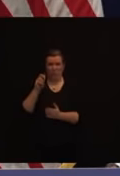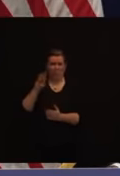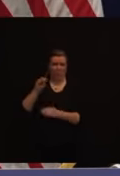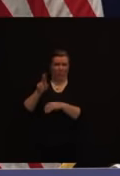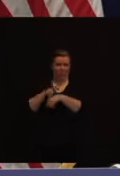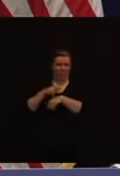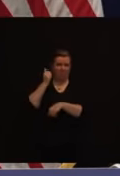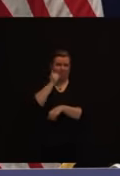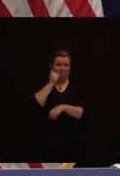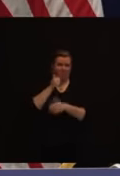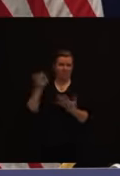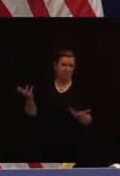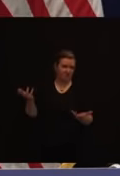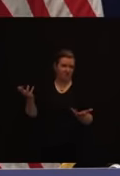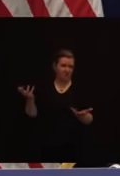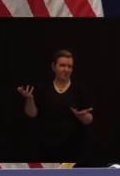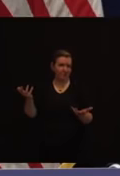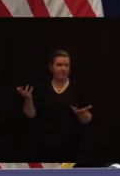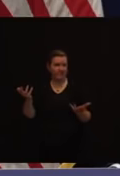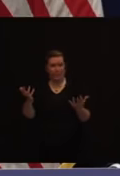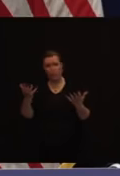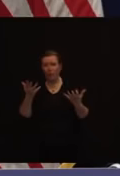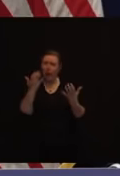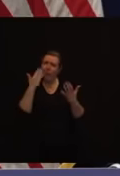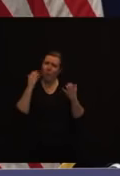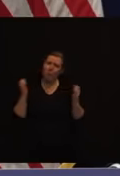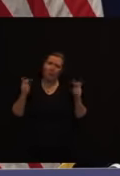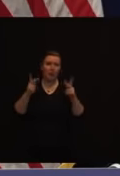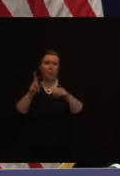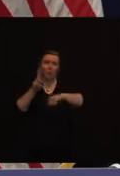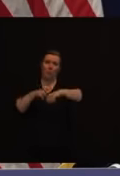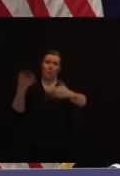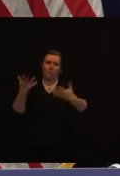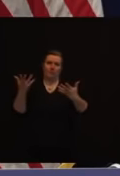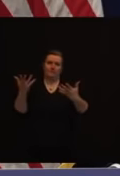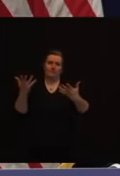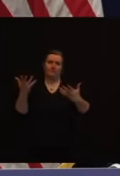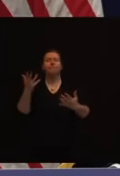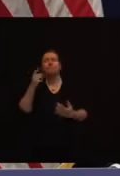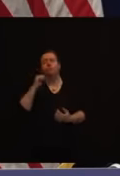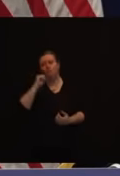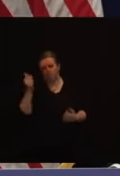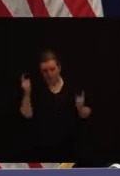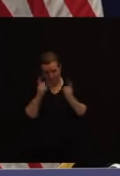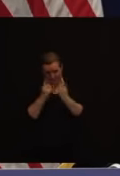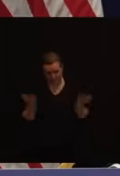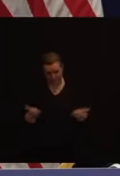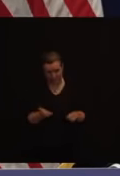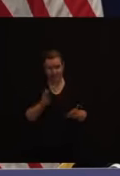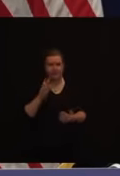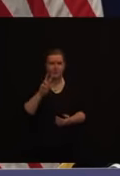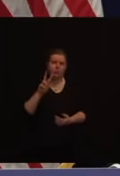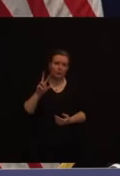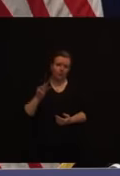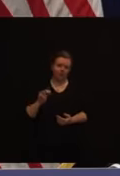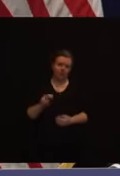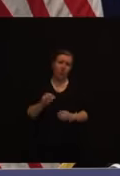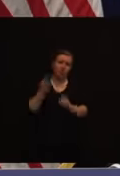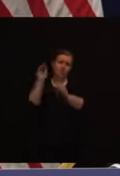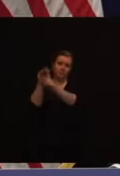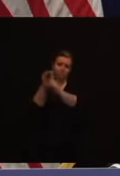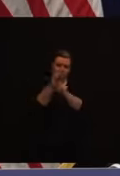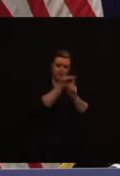here. So again, this is a big weekend. We'll be back with you tomorrow before the weekend to remind you one more time. And again, I say that mostly